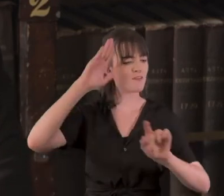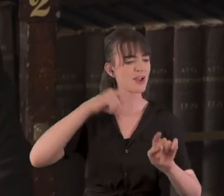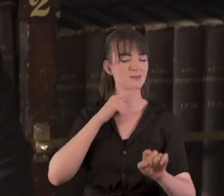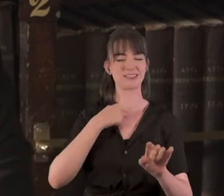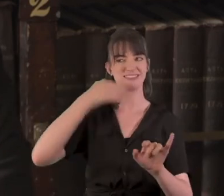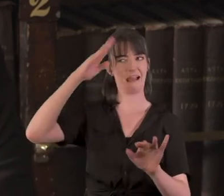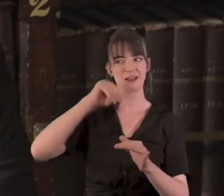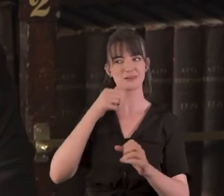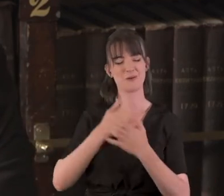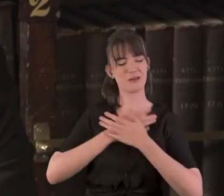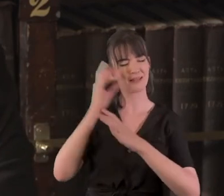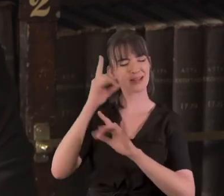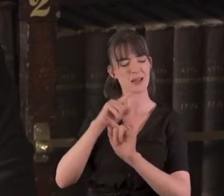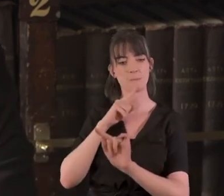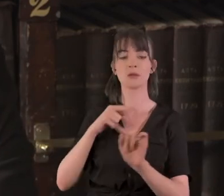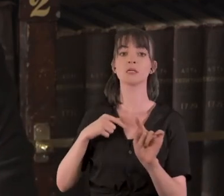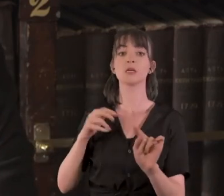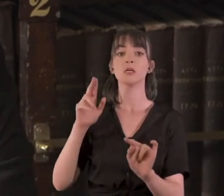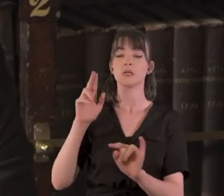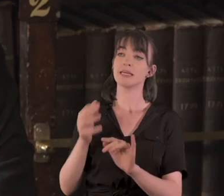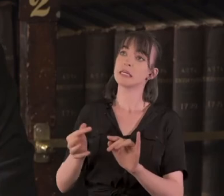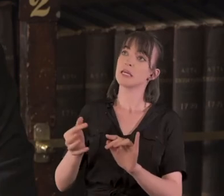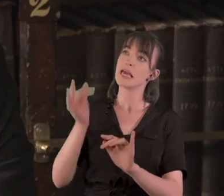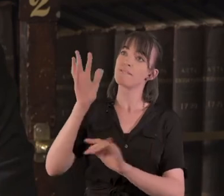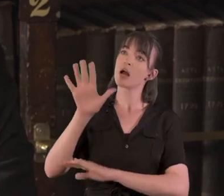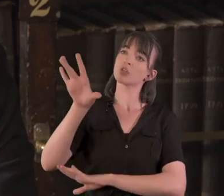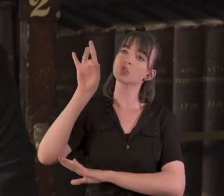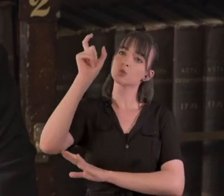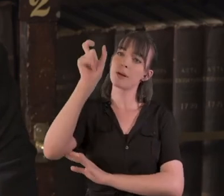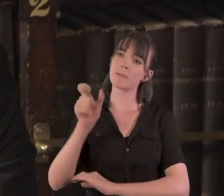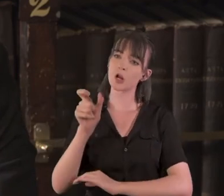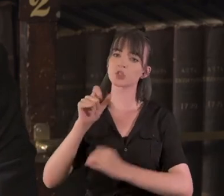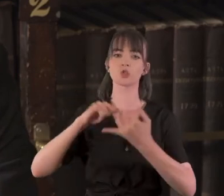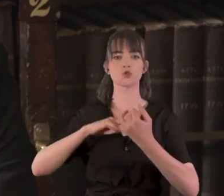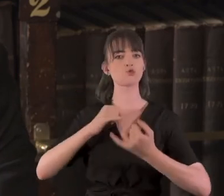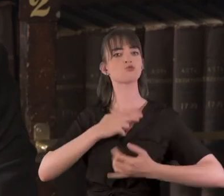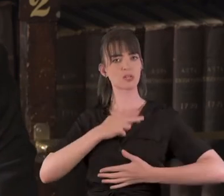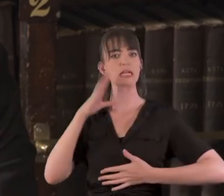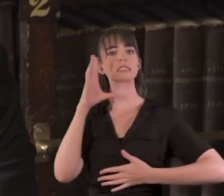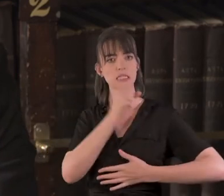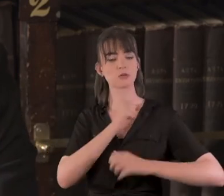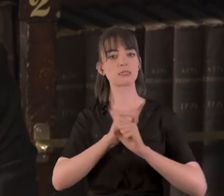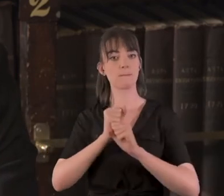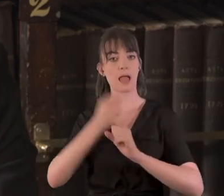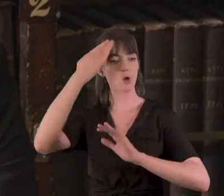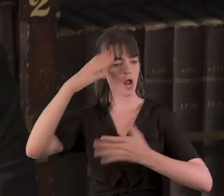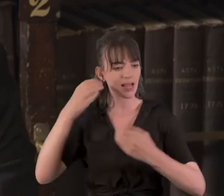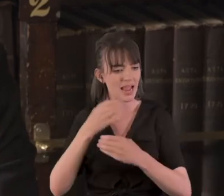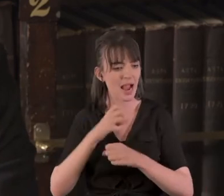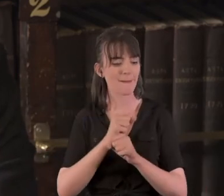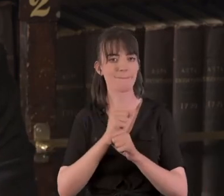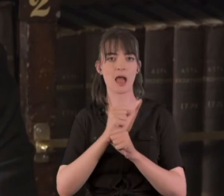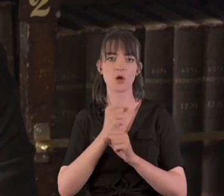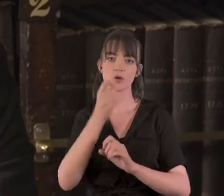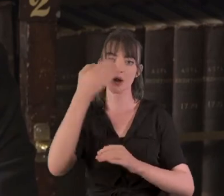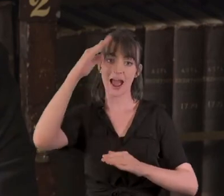I think if we were to single out someone within the British establishment who was genuinely sincere about bringing the